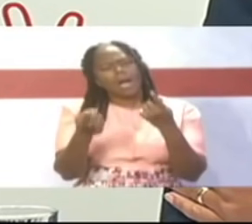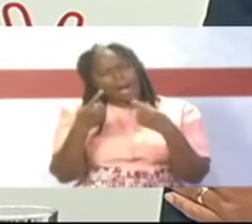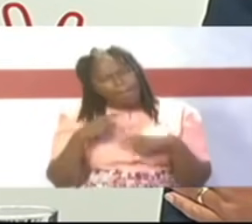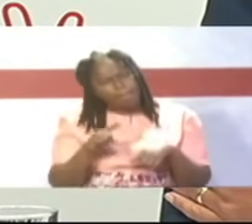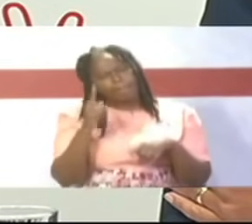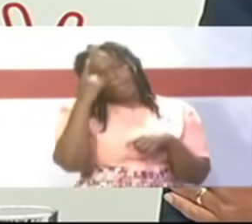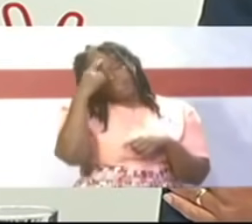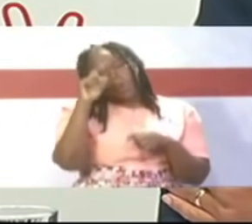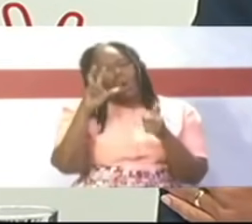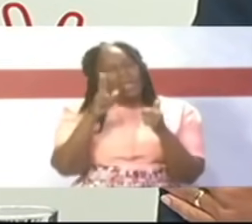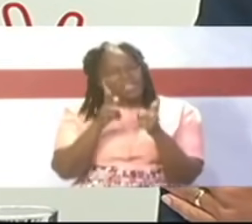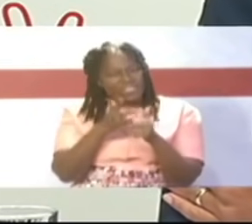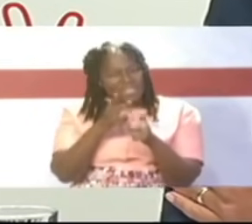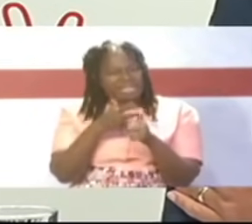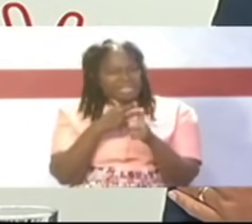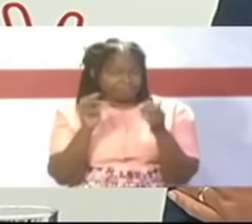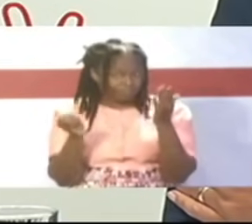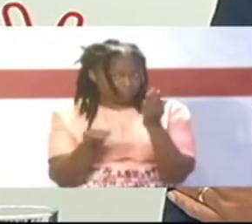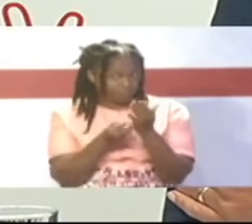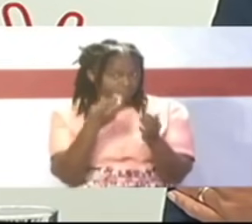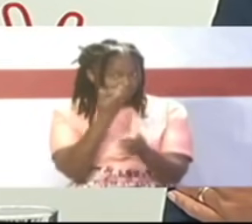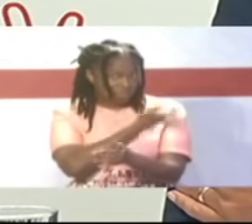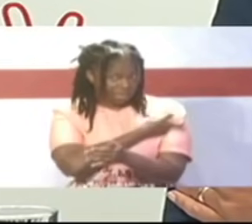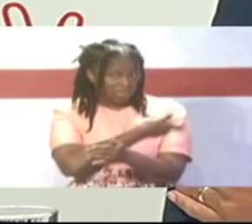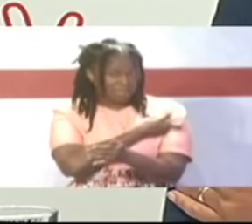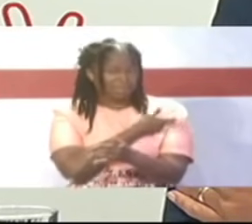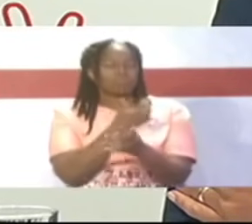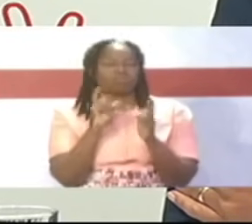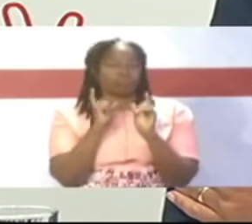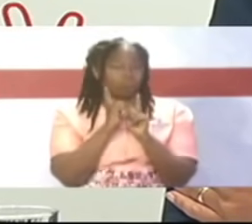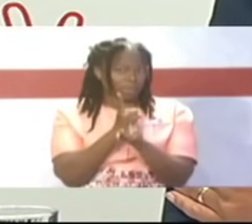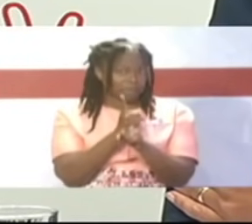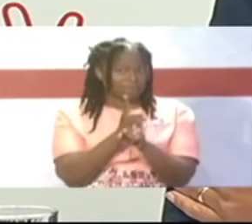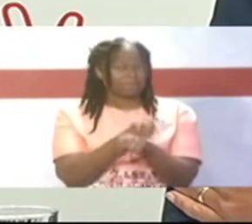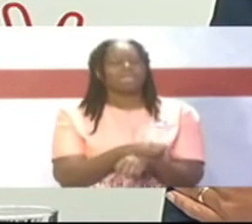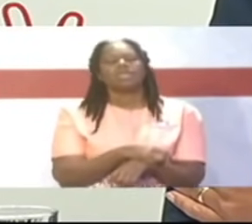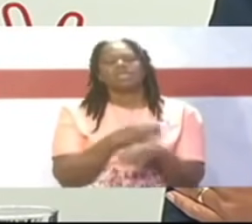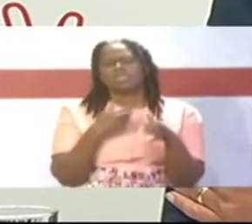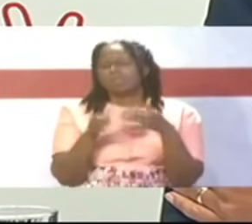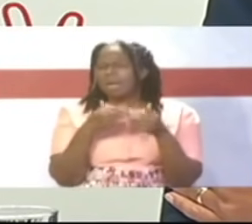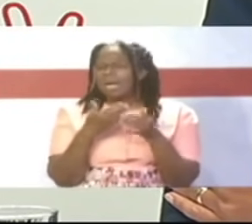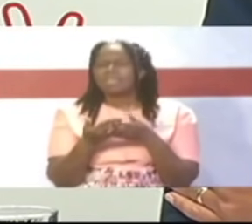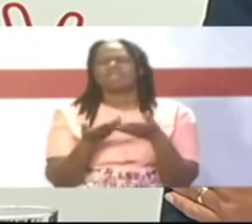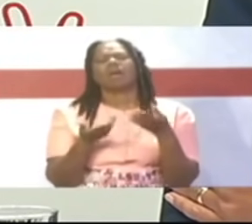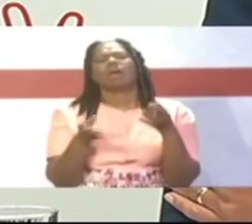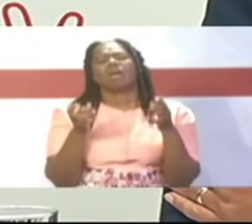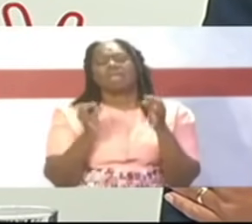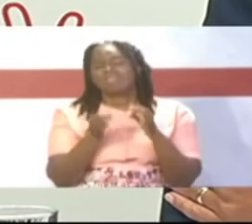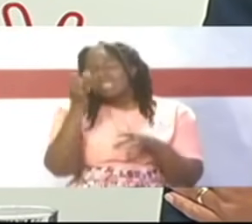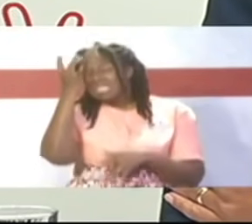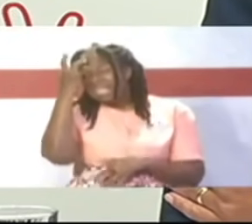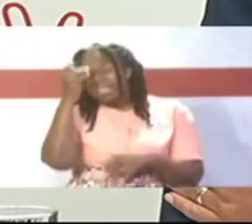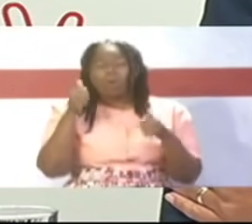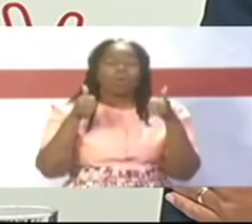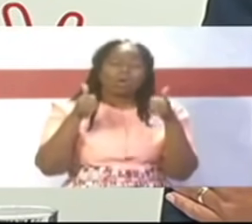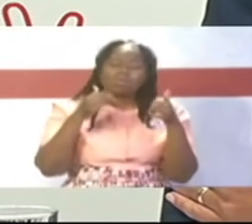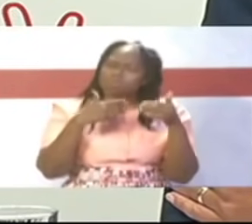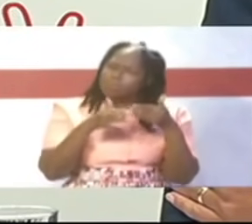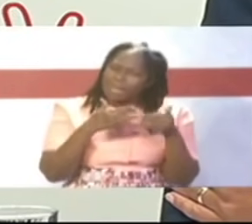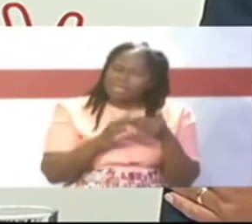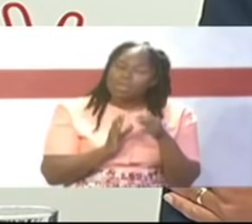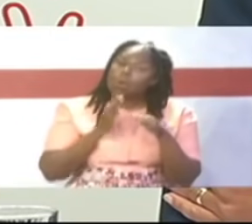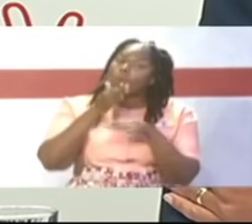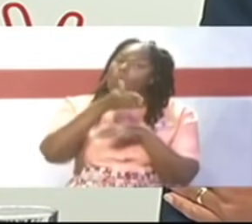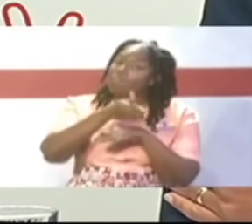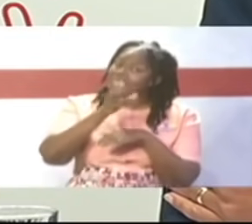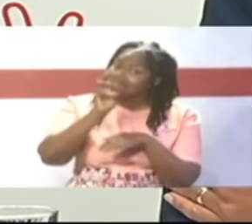dose regardless of your health status. The others will be dealt with